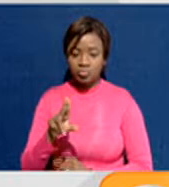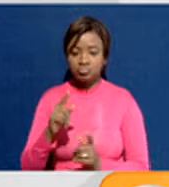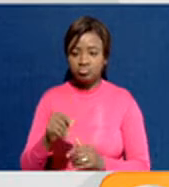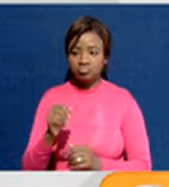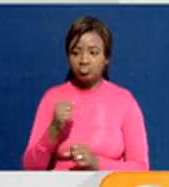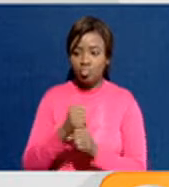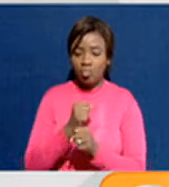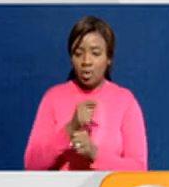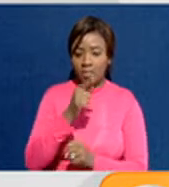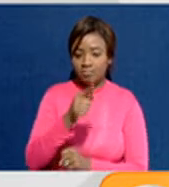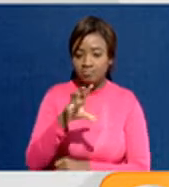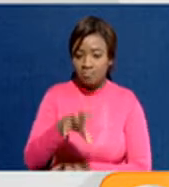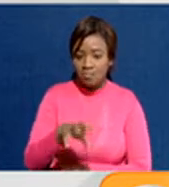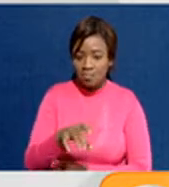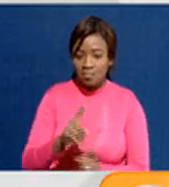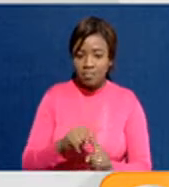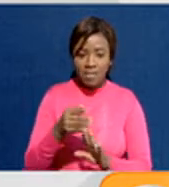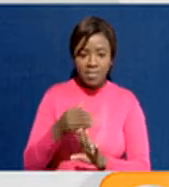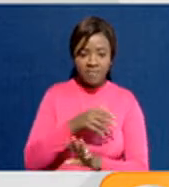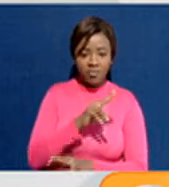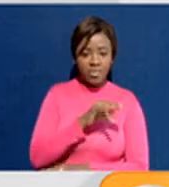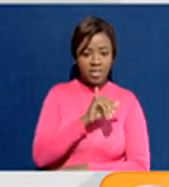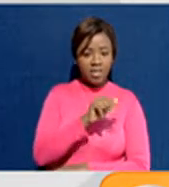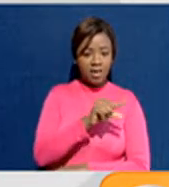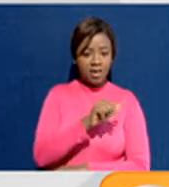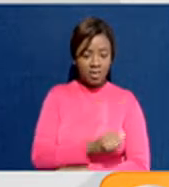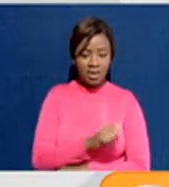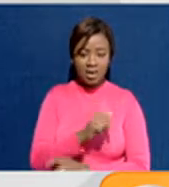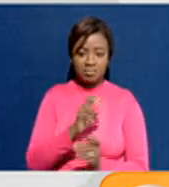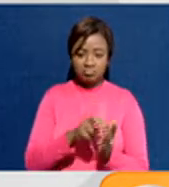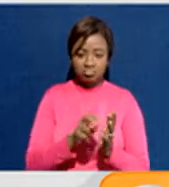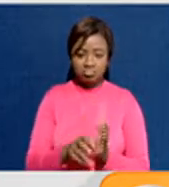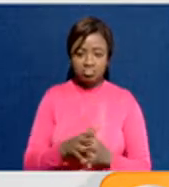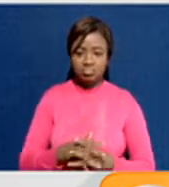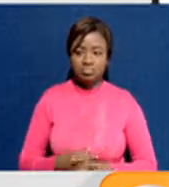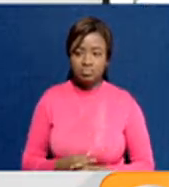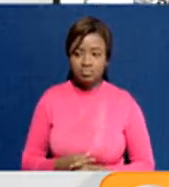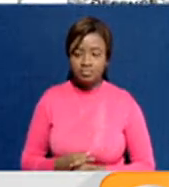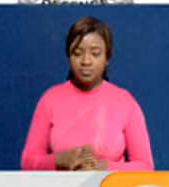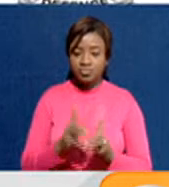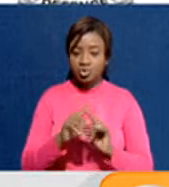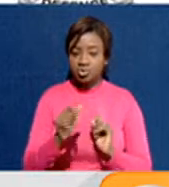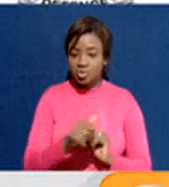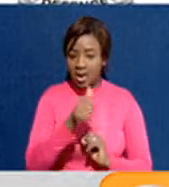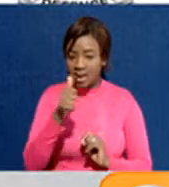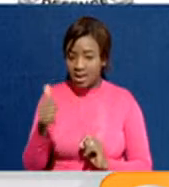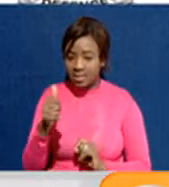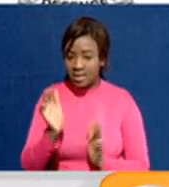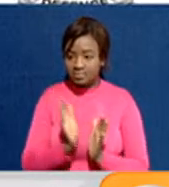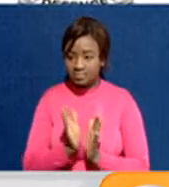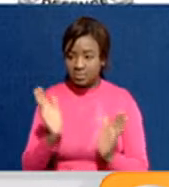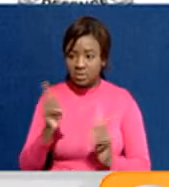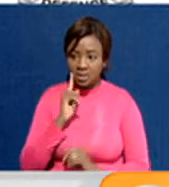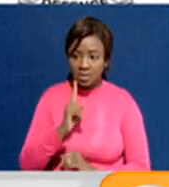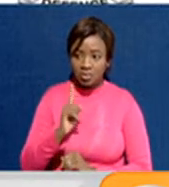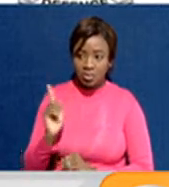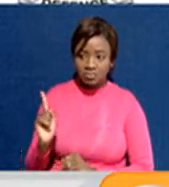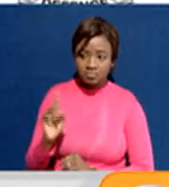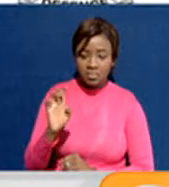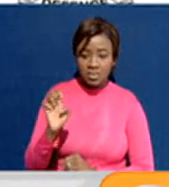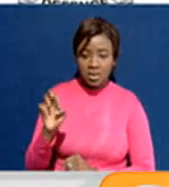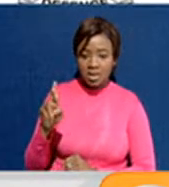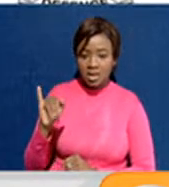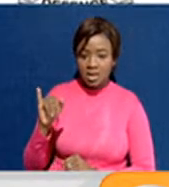General Jeff Nyaga, who was named the General Officer Western Command, while Major General Eric Kinuthia was appointed the